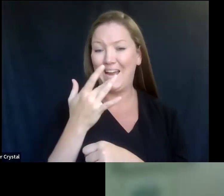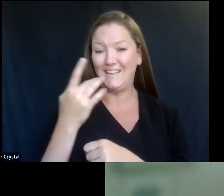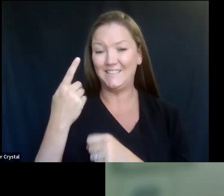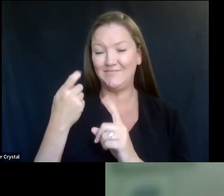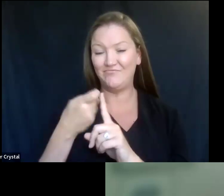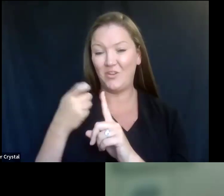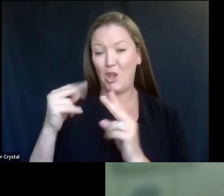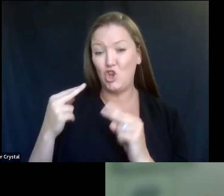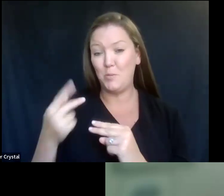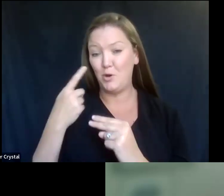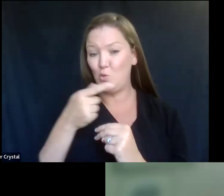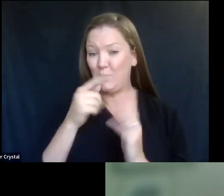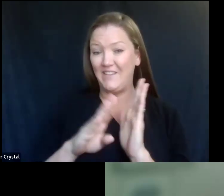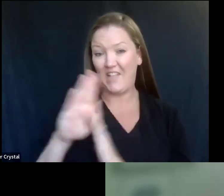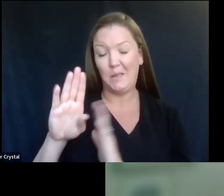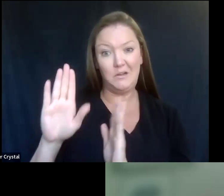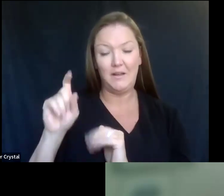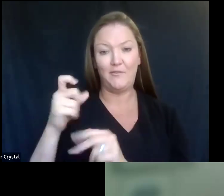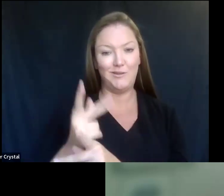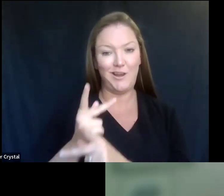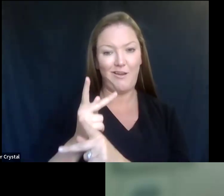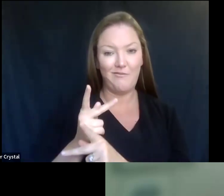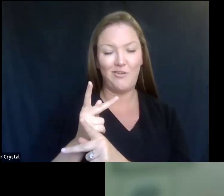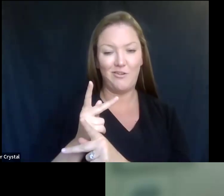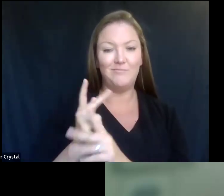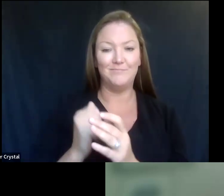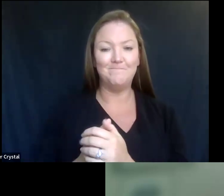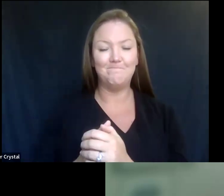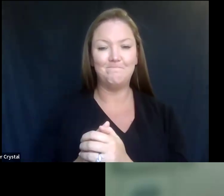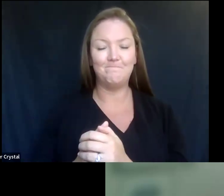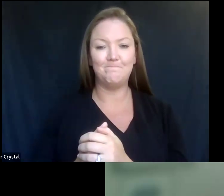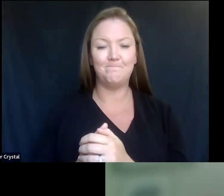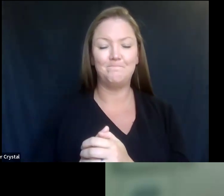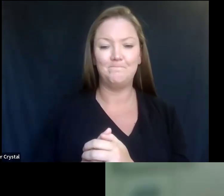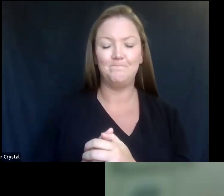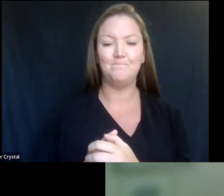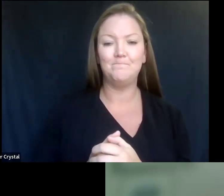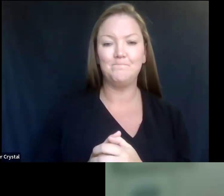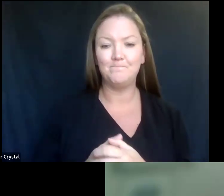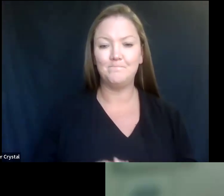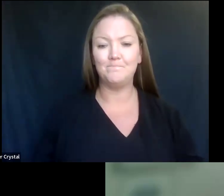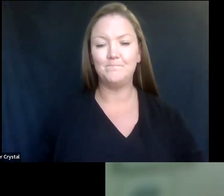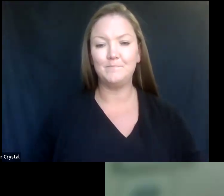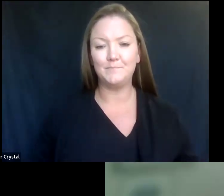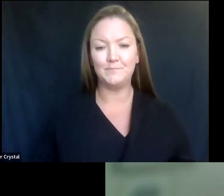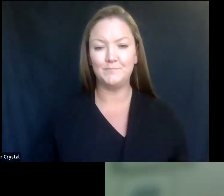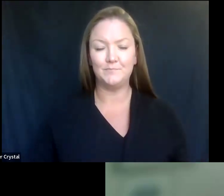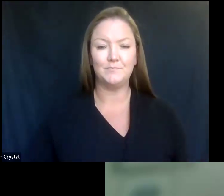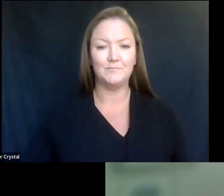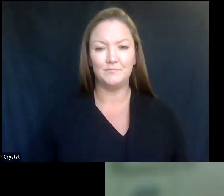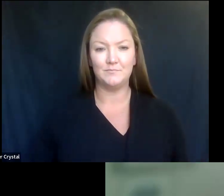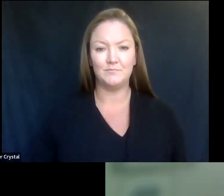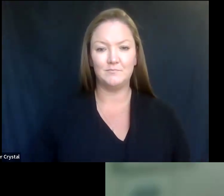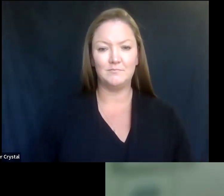mindful of that and just make sure to keep humans in the loop. Because a lot of folks here are, we had